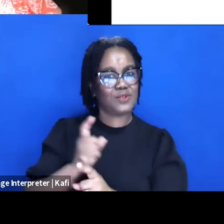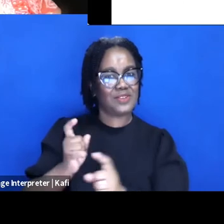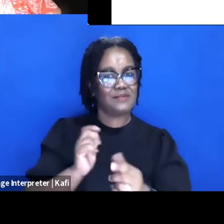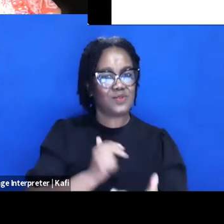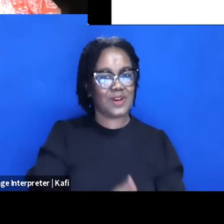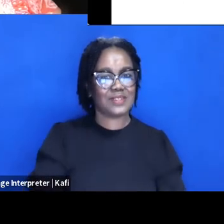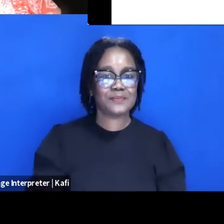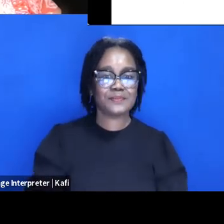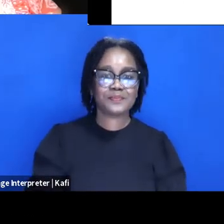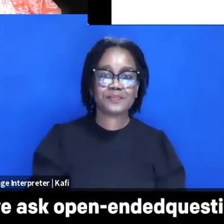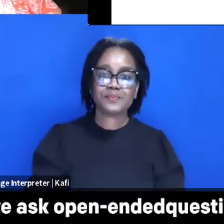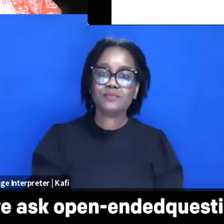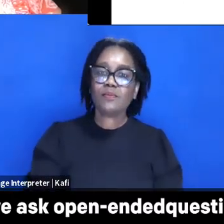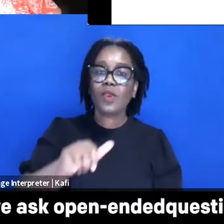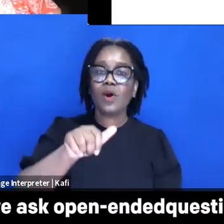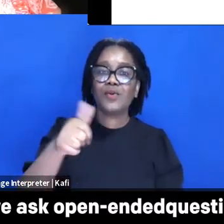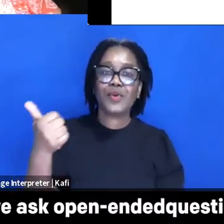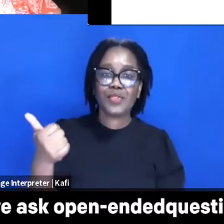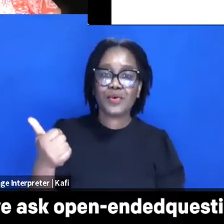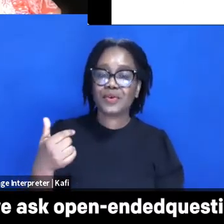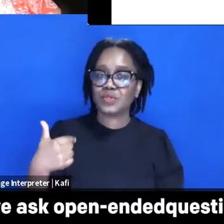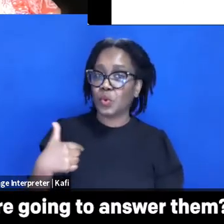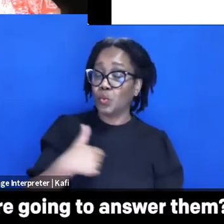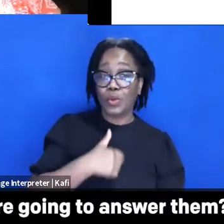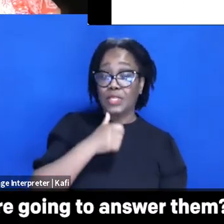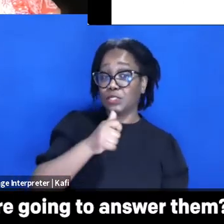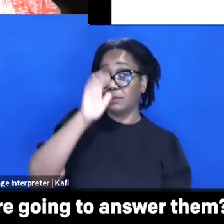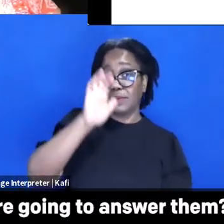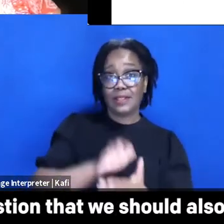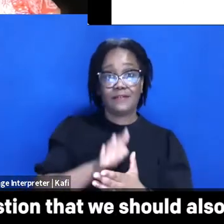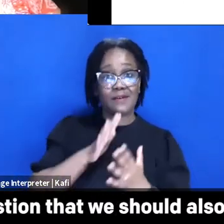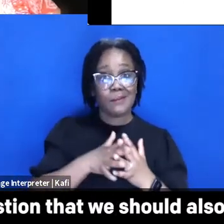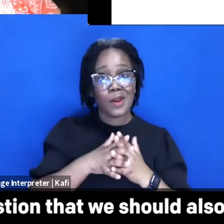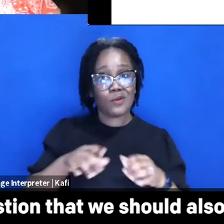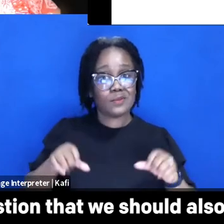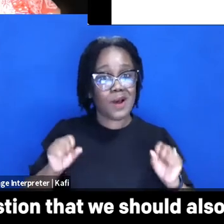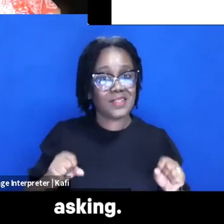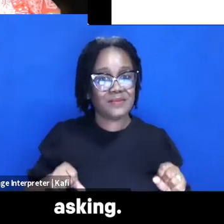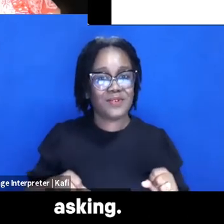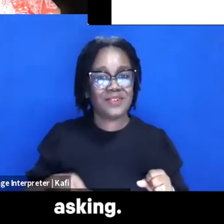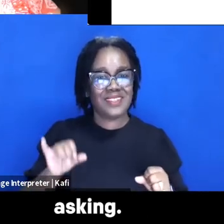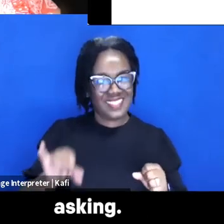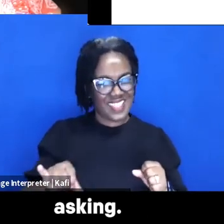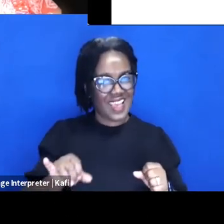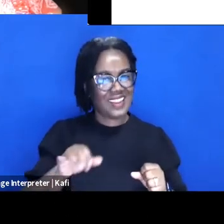especially, but should we ask open-ended questions if we're going to answer them? Is the question that we should also be asking.